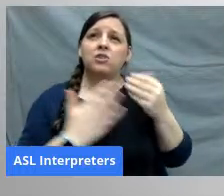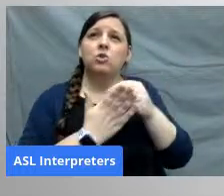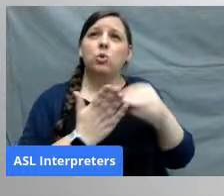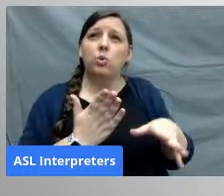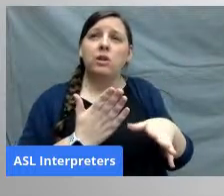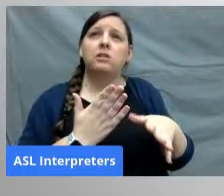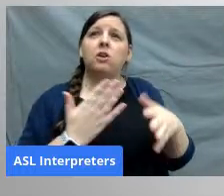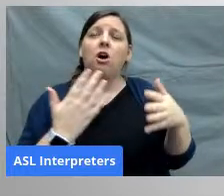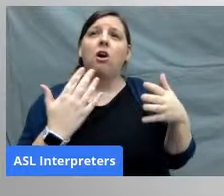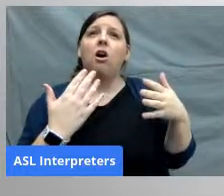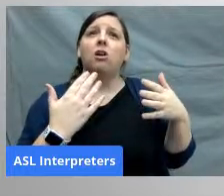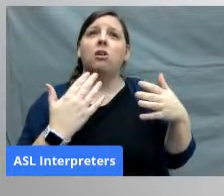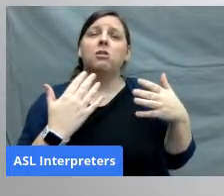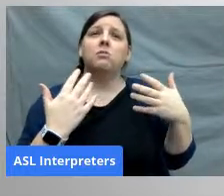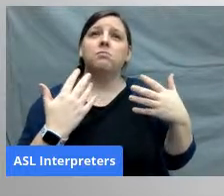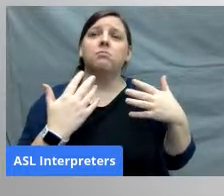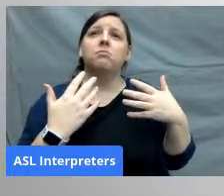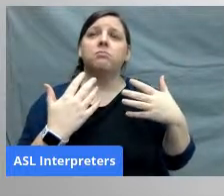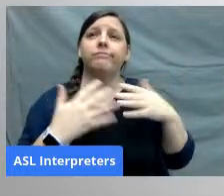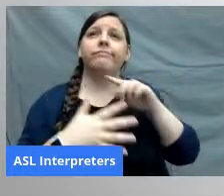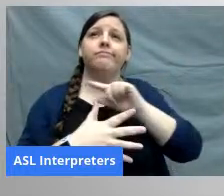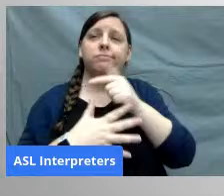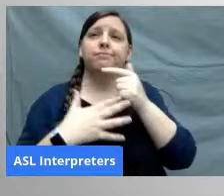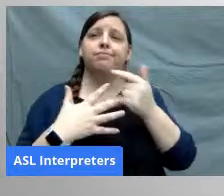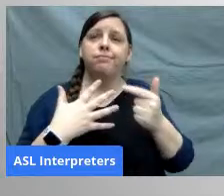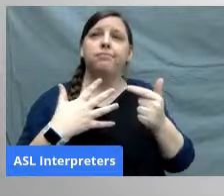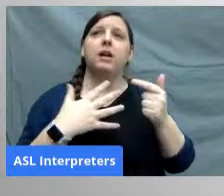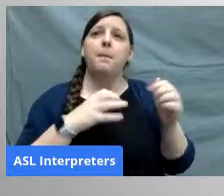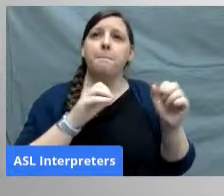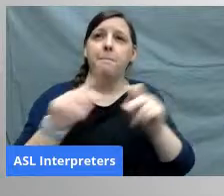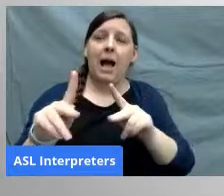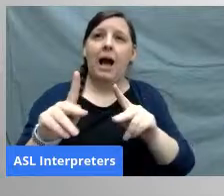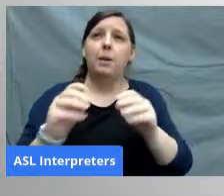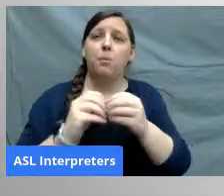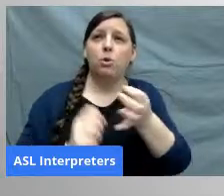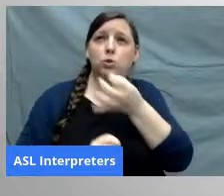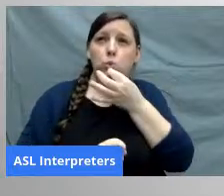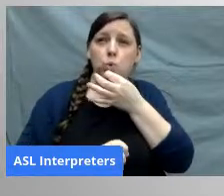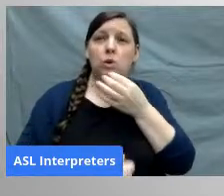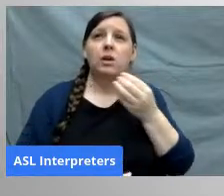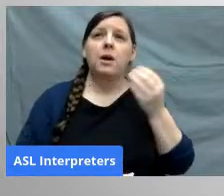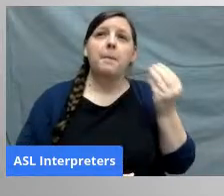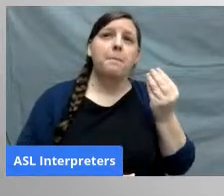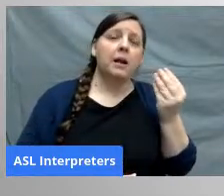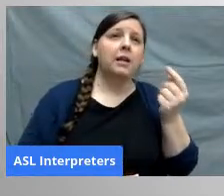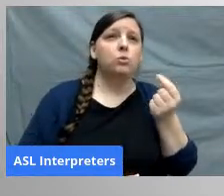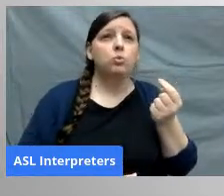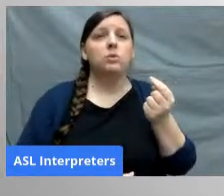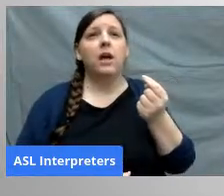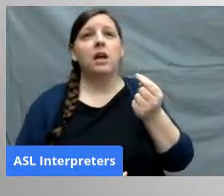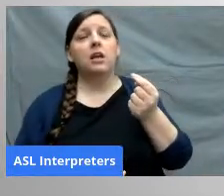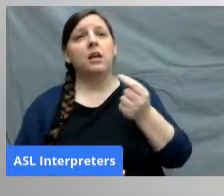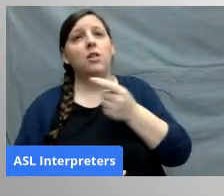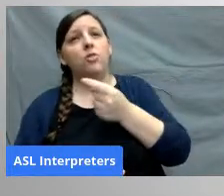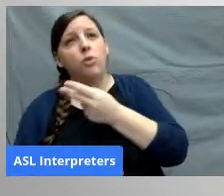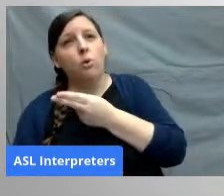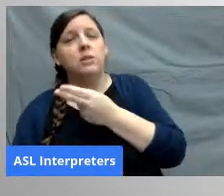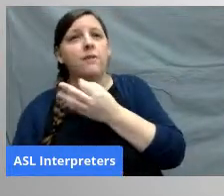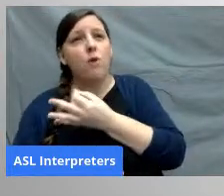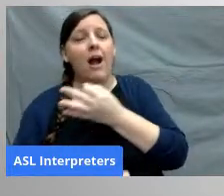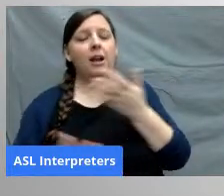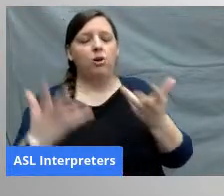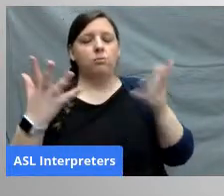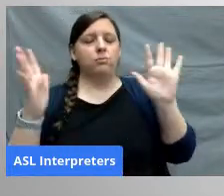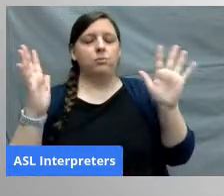in sooner, but are doing this Monday, Tuesday, or Thursday, I can't remember what the table